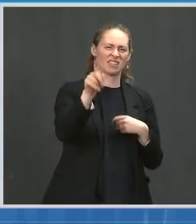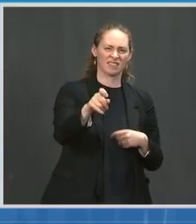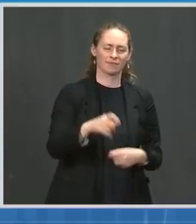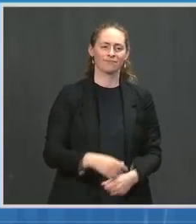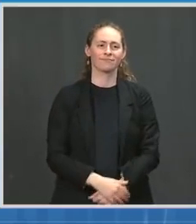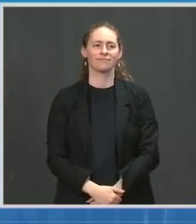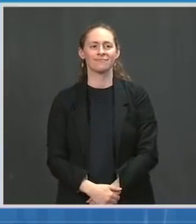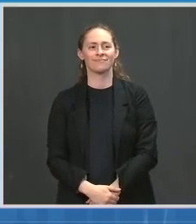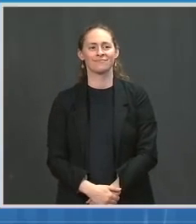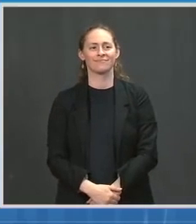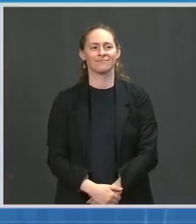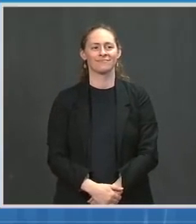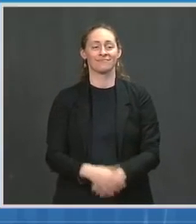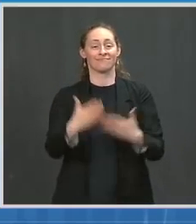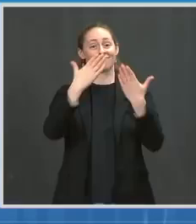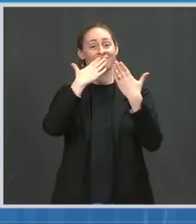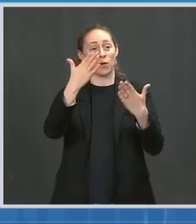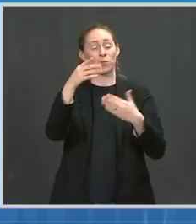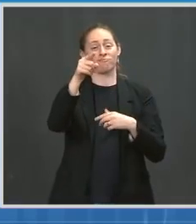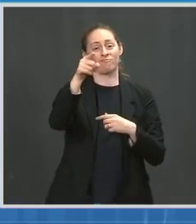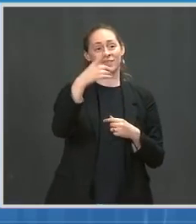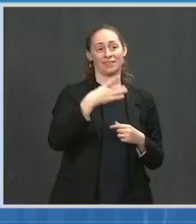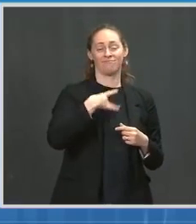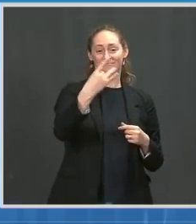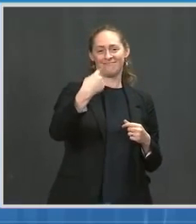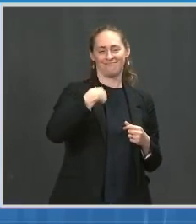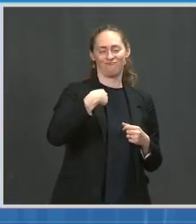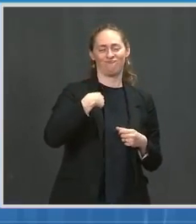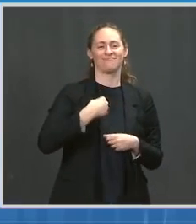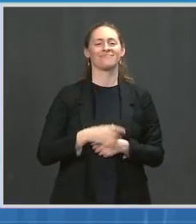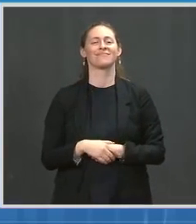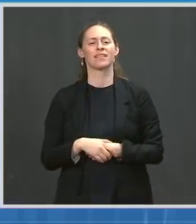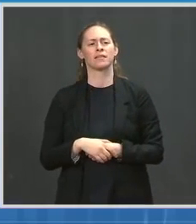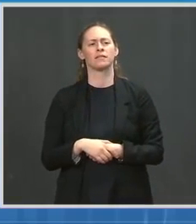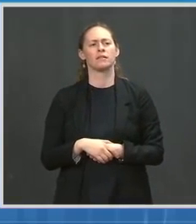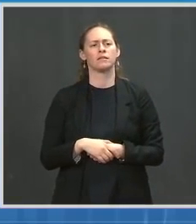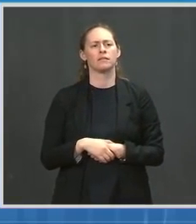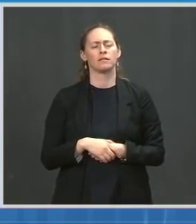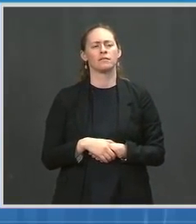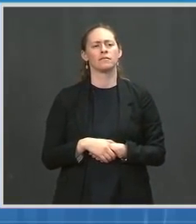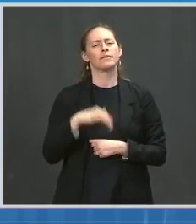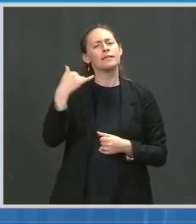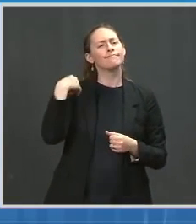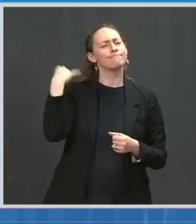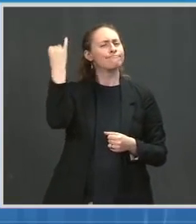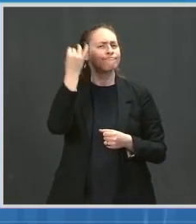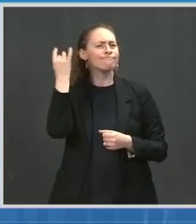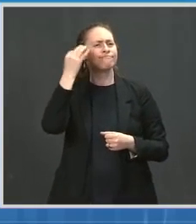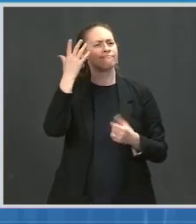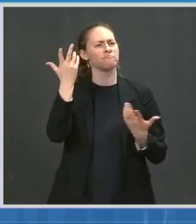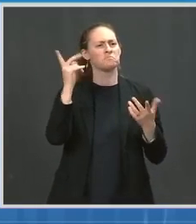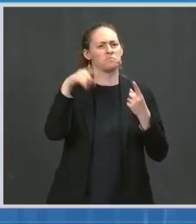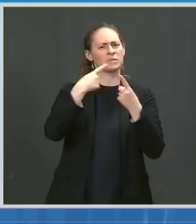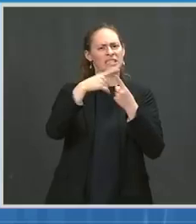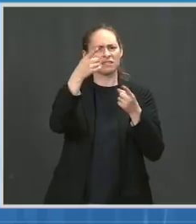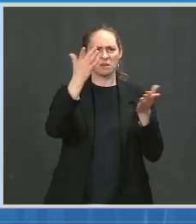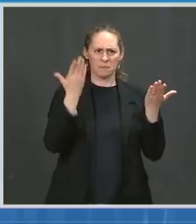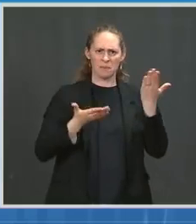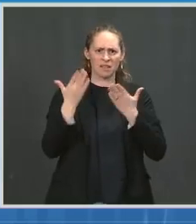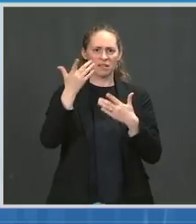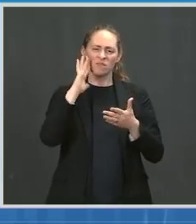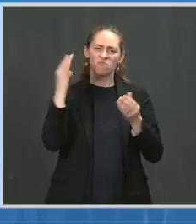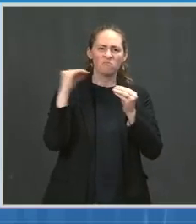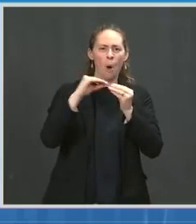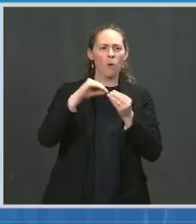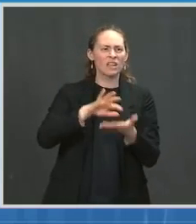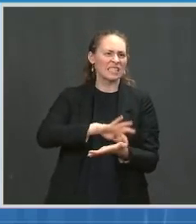Hi, thanks for taking this, Jen. I wonder, are you prepared to increase Pfizer or Moderna to states in the case that people are